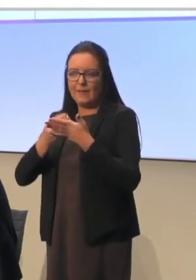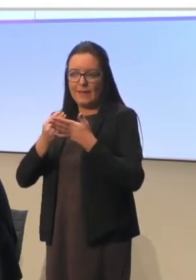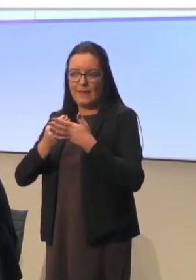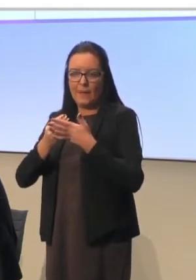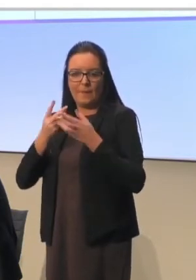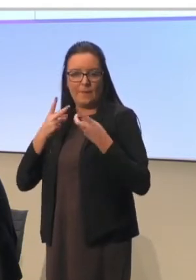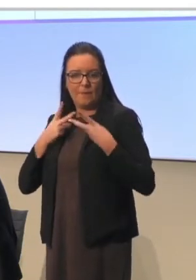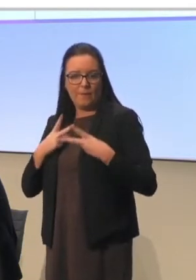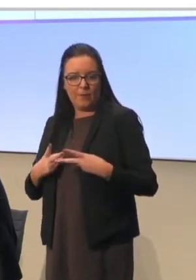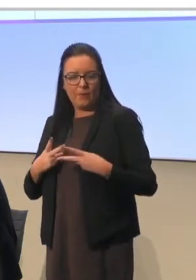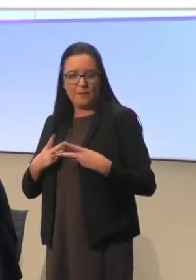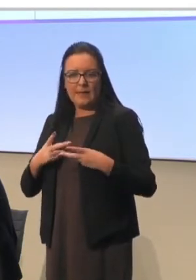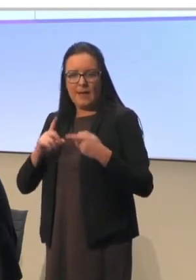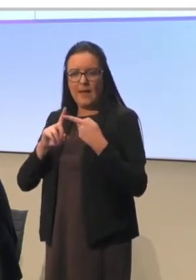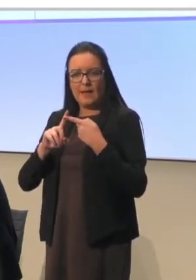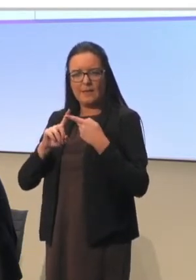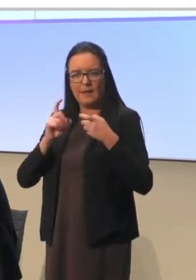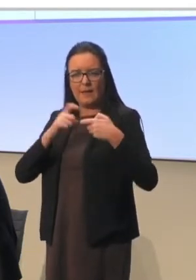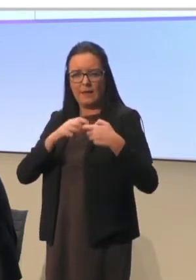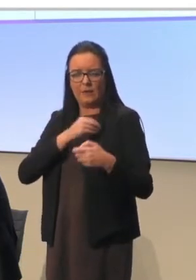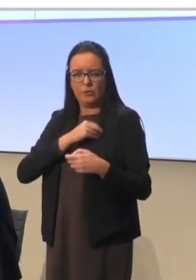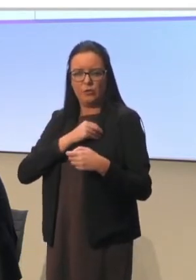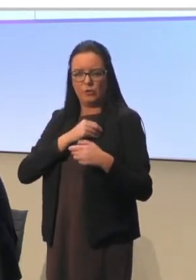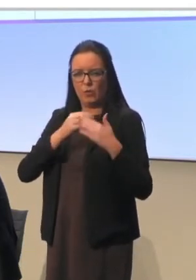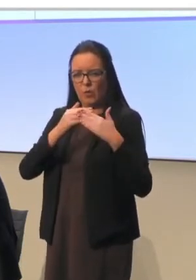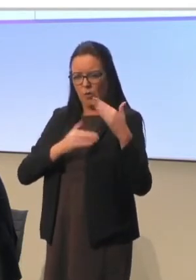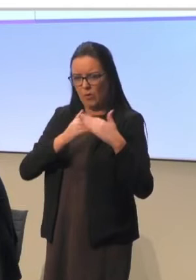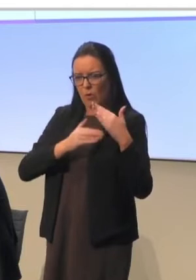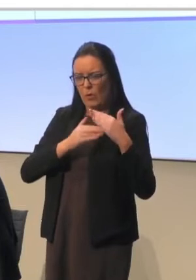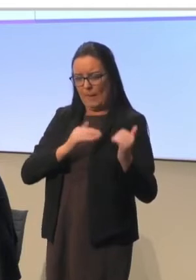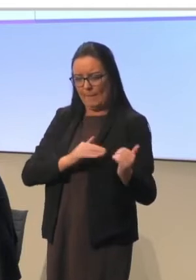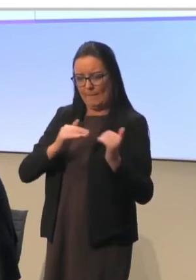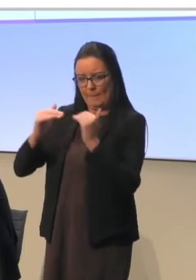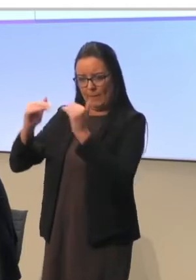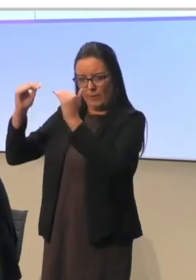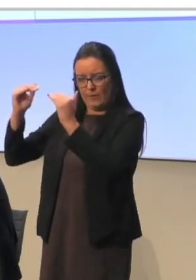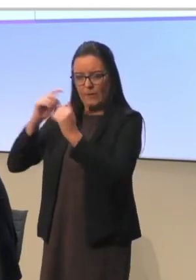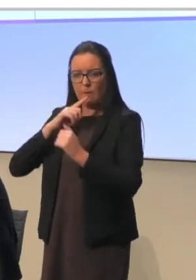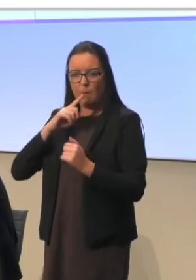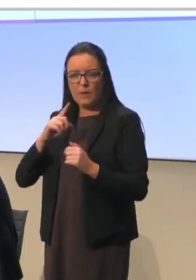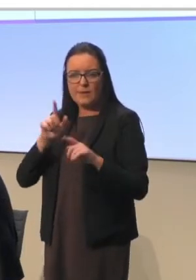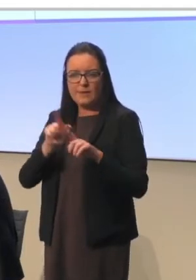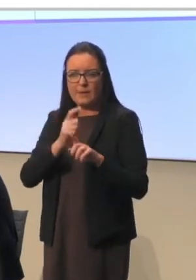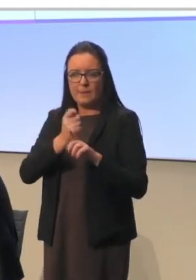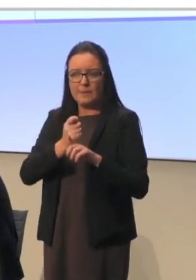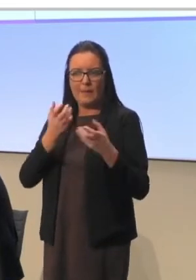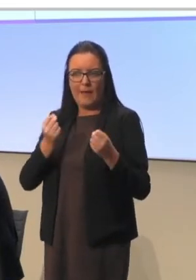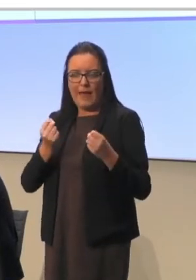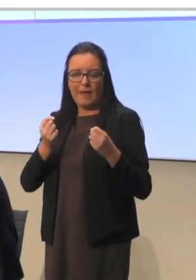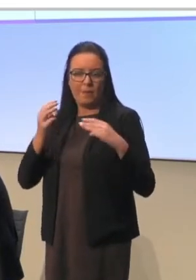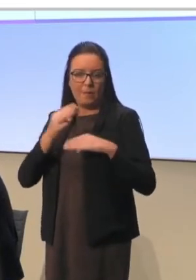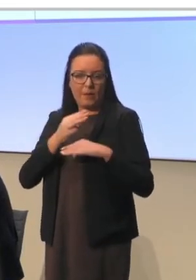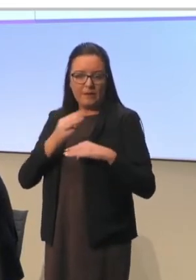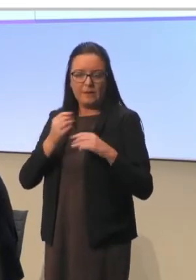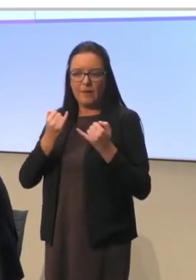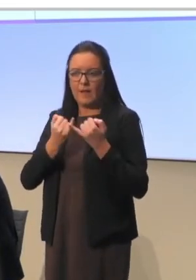unsurprisingly, associated with a lower rate of progression. But then kind of protective factors like positive